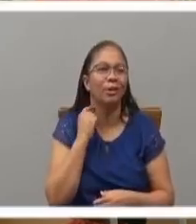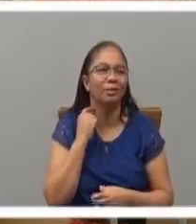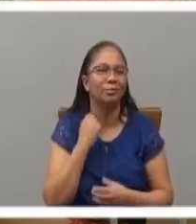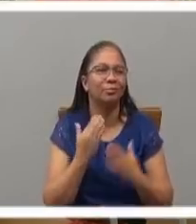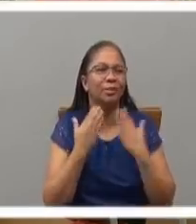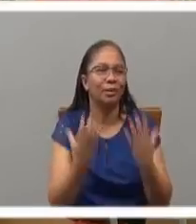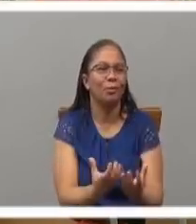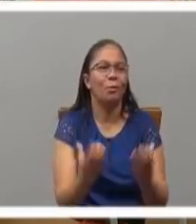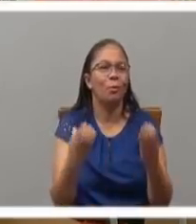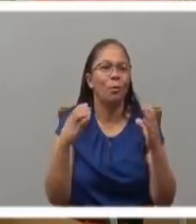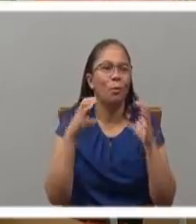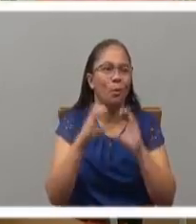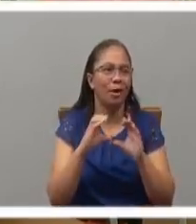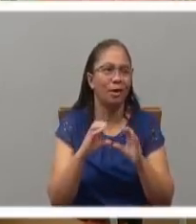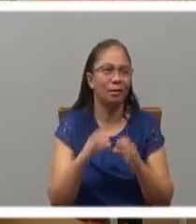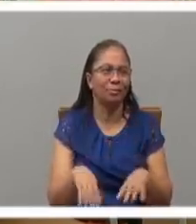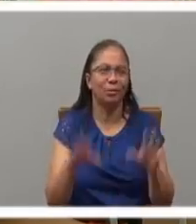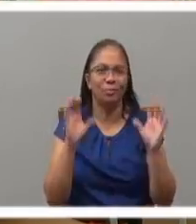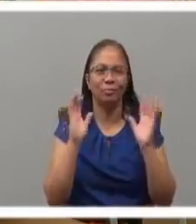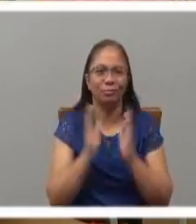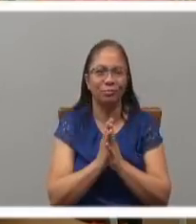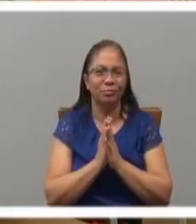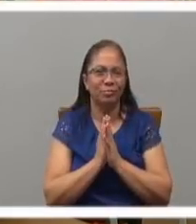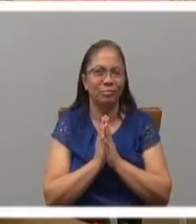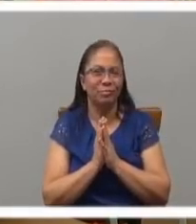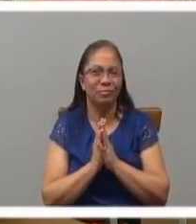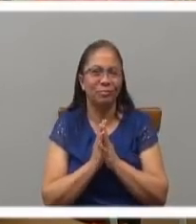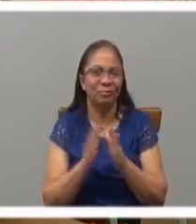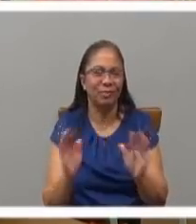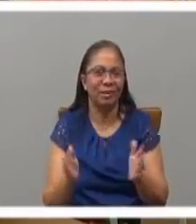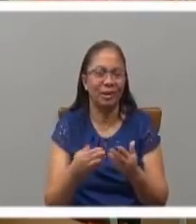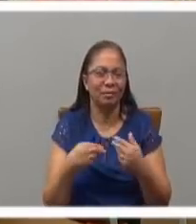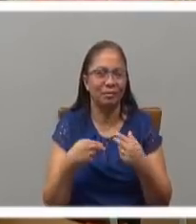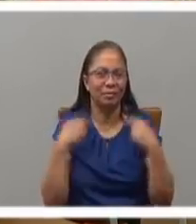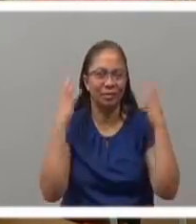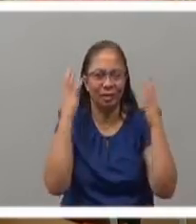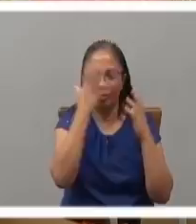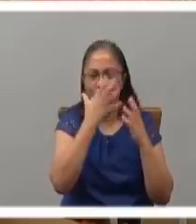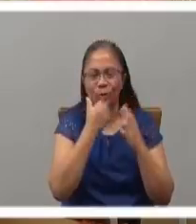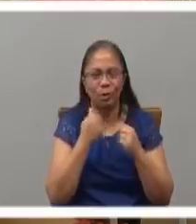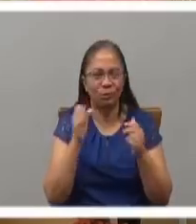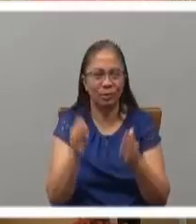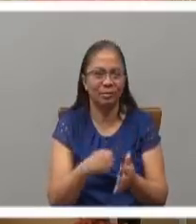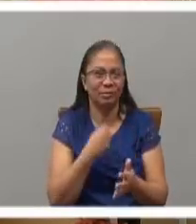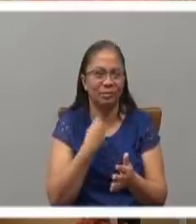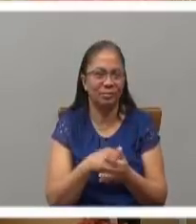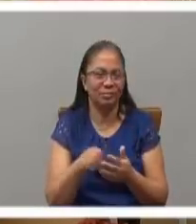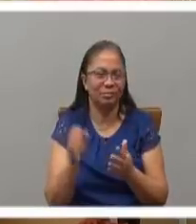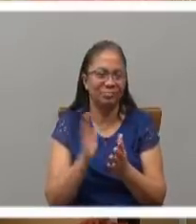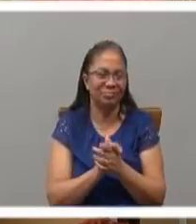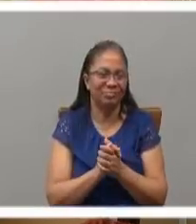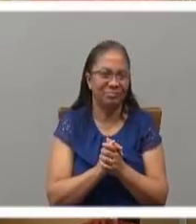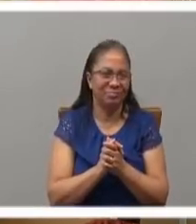you, choir, for being helping us celebrate so beautifully this resurrected